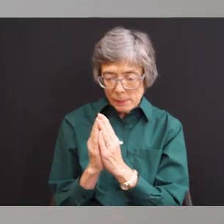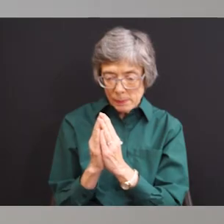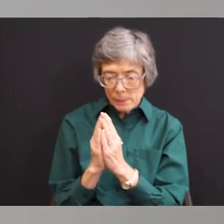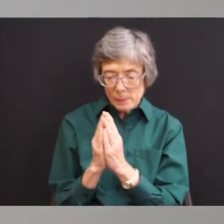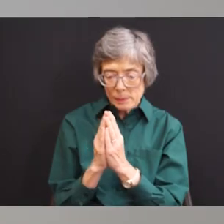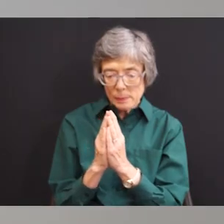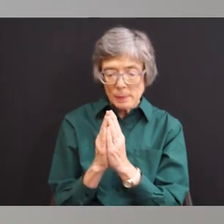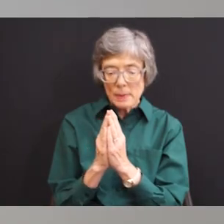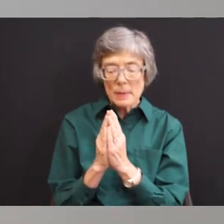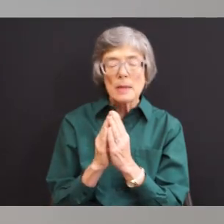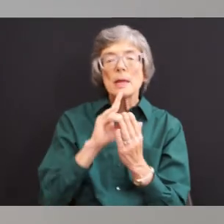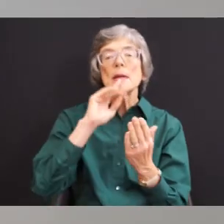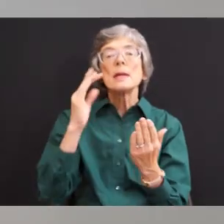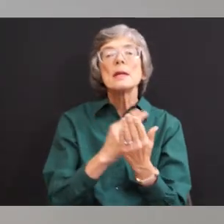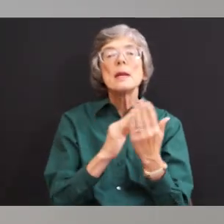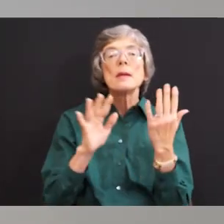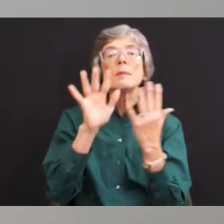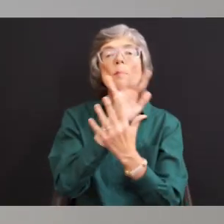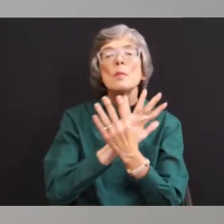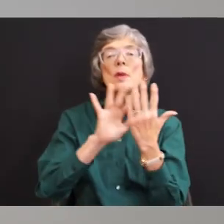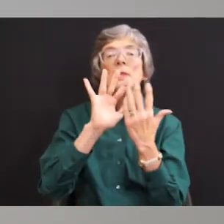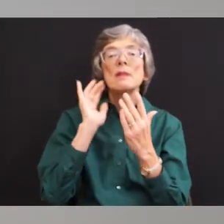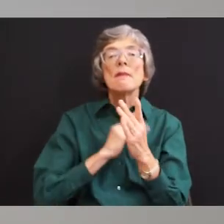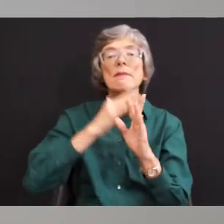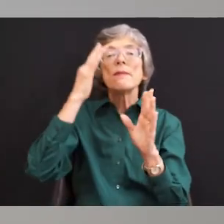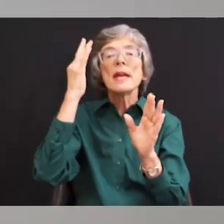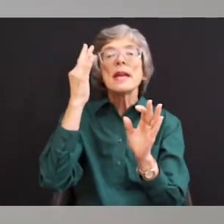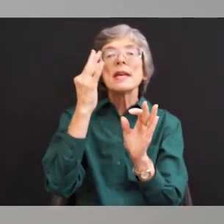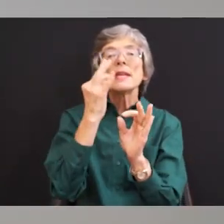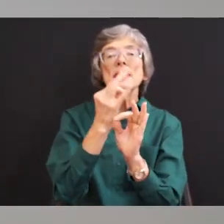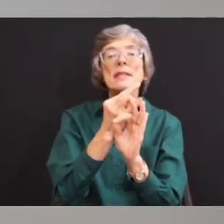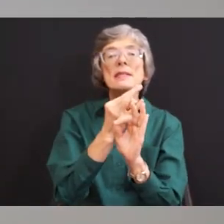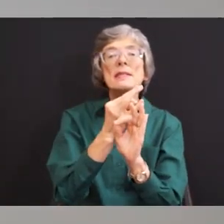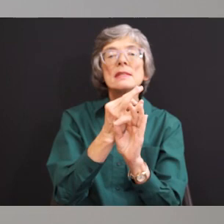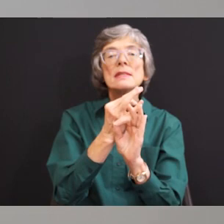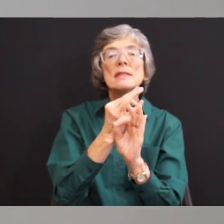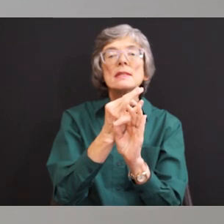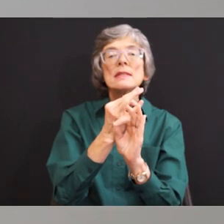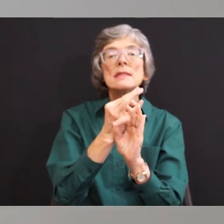The mystery of faith.